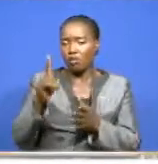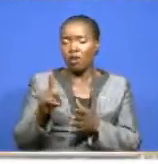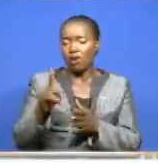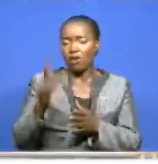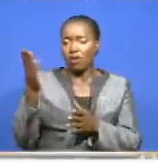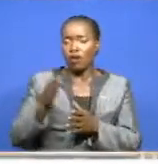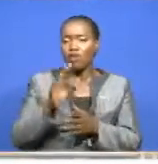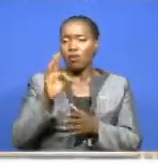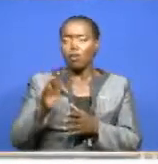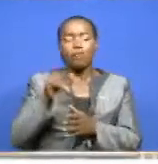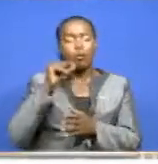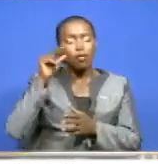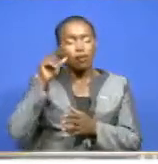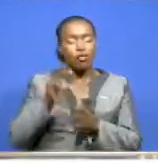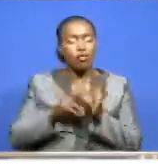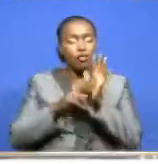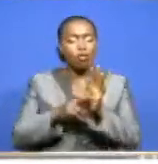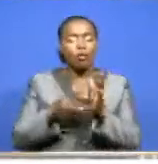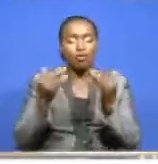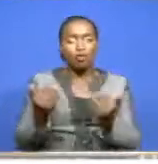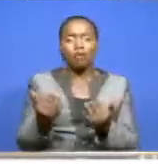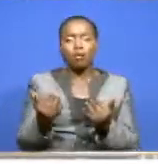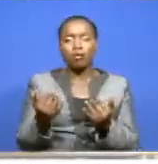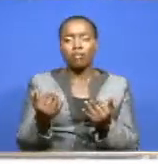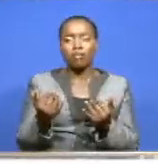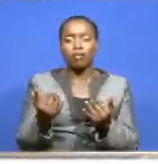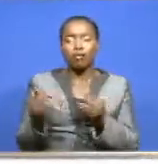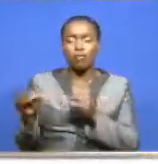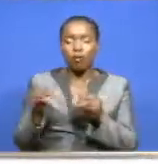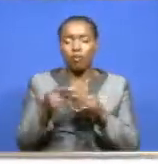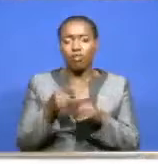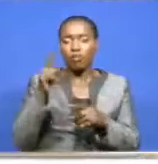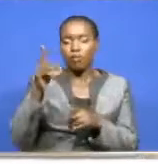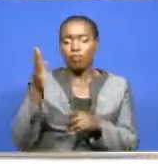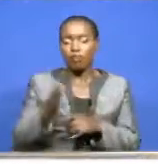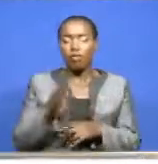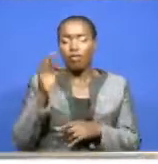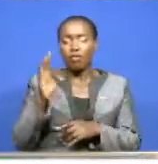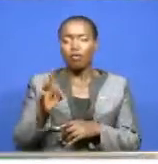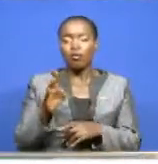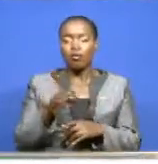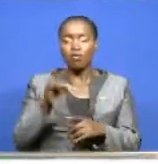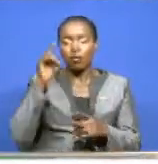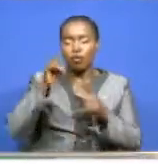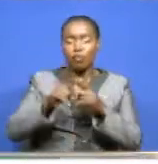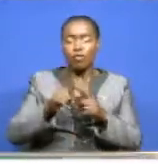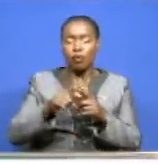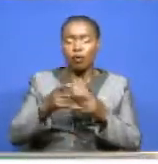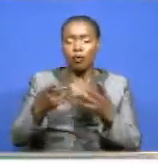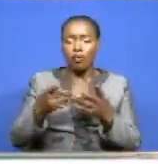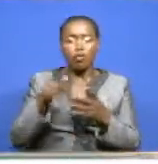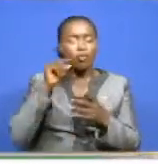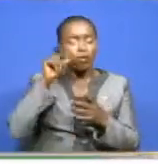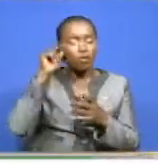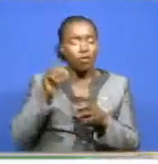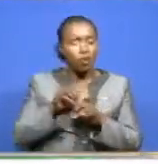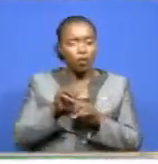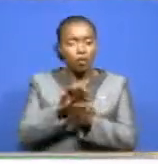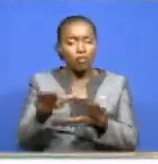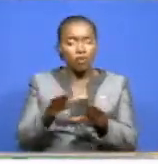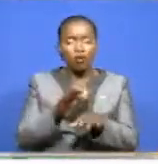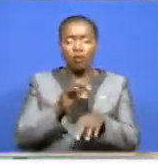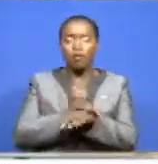representation. Now we are moving from one-third towards gender parity of 50-50, like in the Senate. So I think it's a